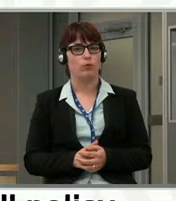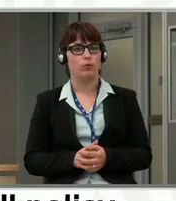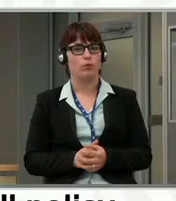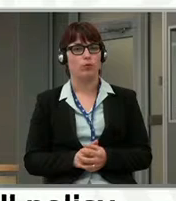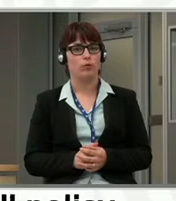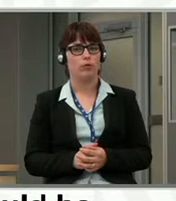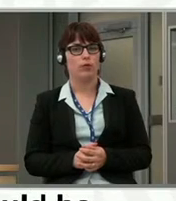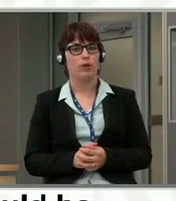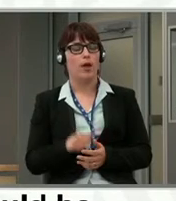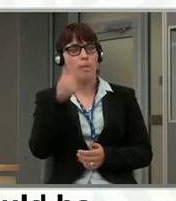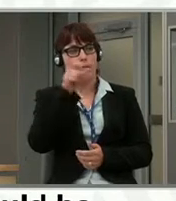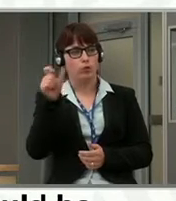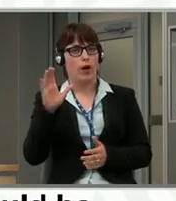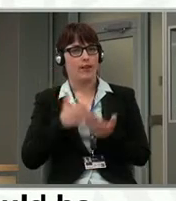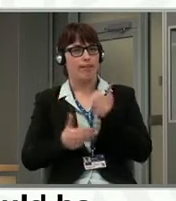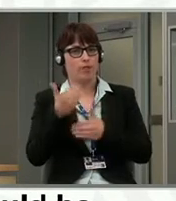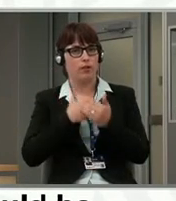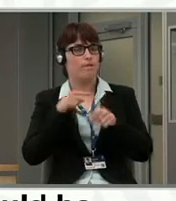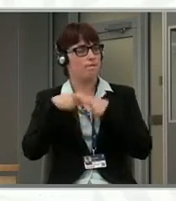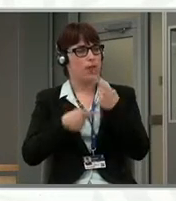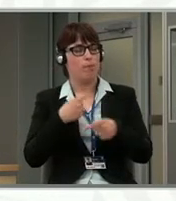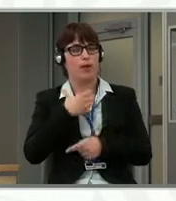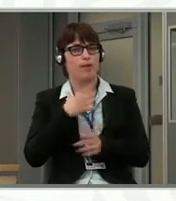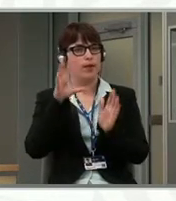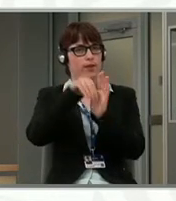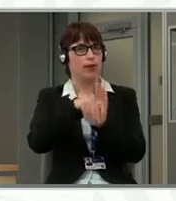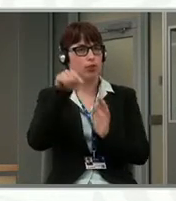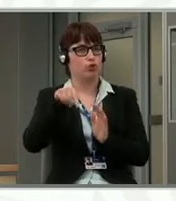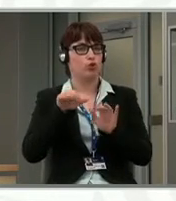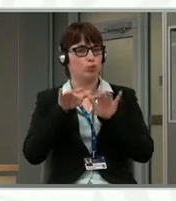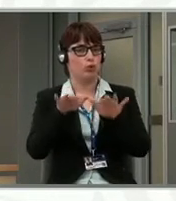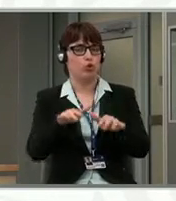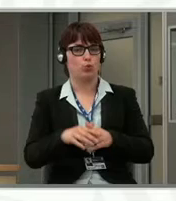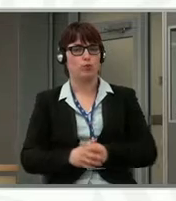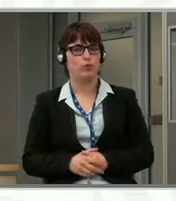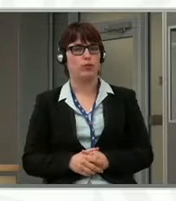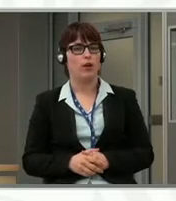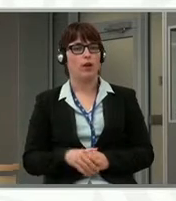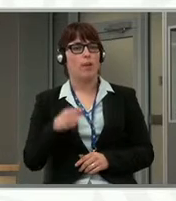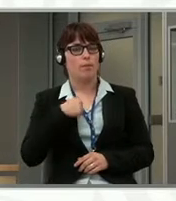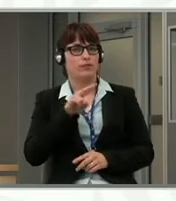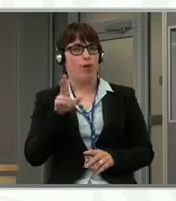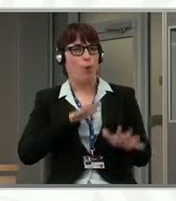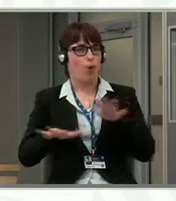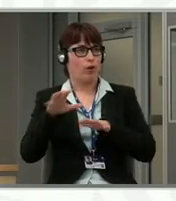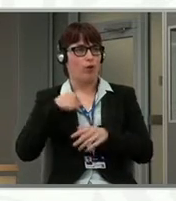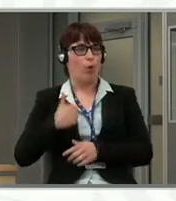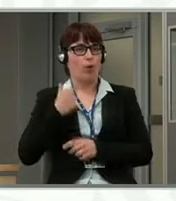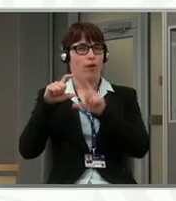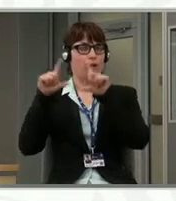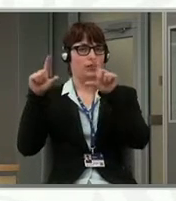involved. We, as organizations of persons with disability, we stand ready to collaborate with